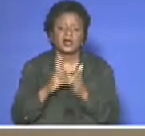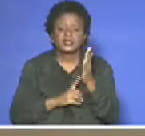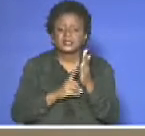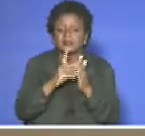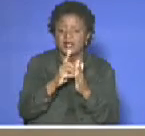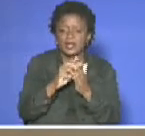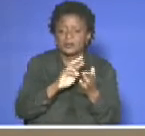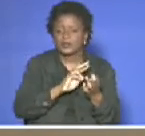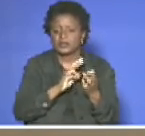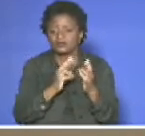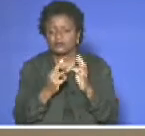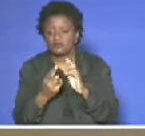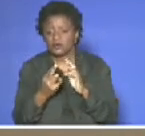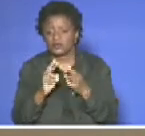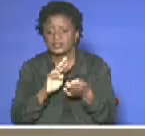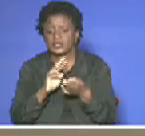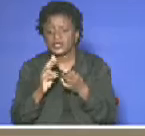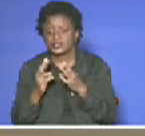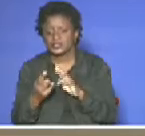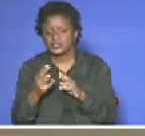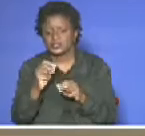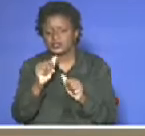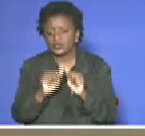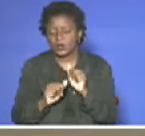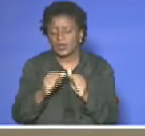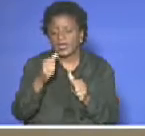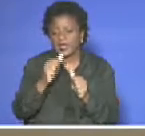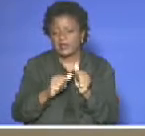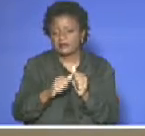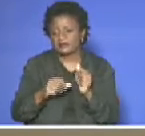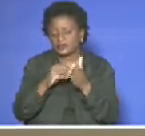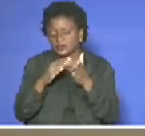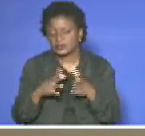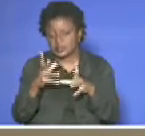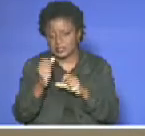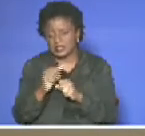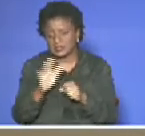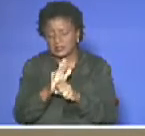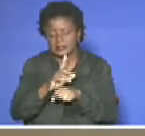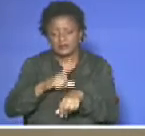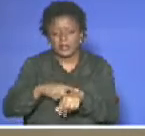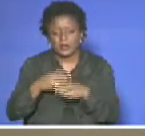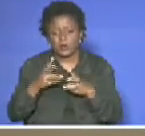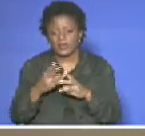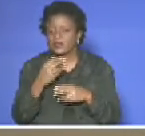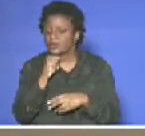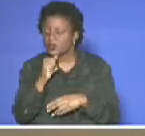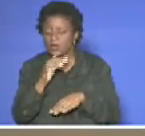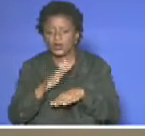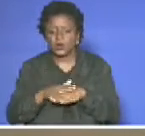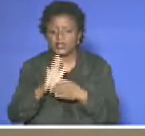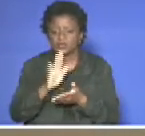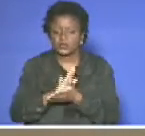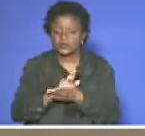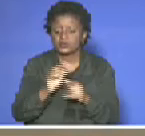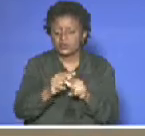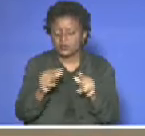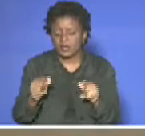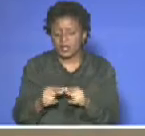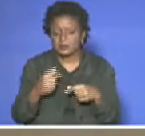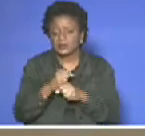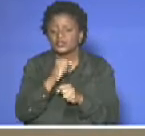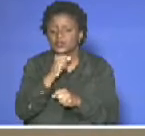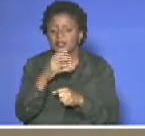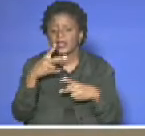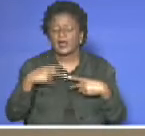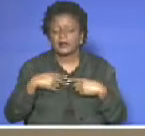get an adequate amount of time in a face-to-face instruction, but while they are not on the school campus, ensuring that they have sufficient work